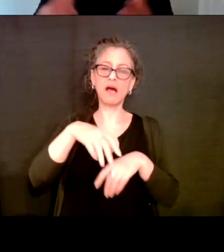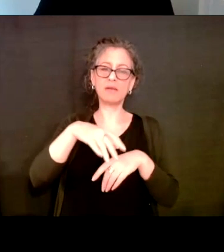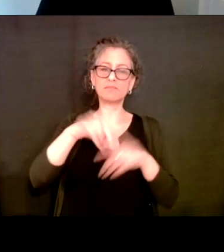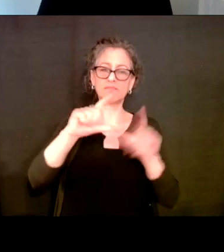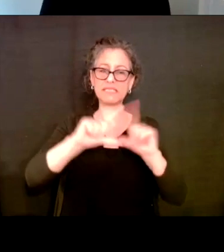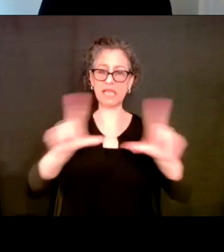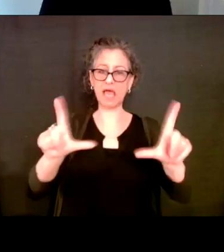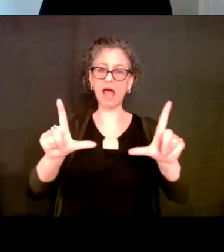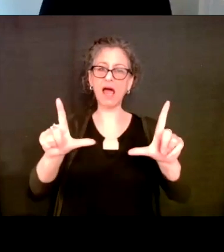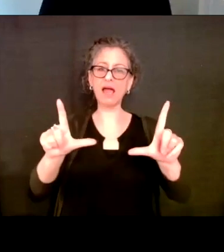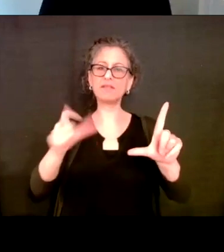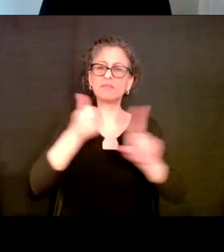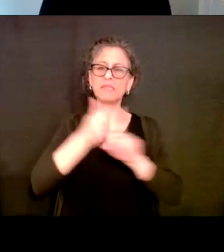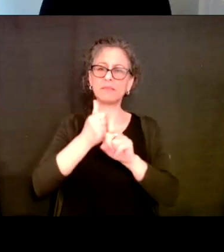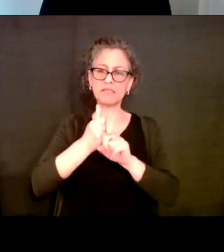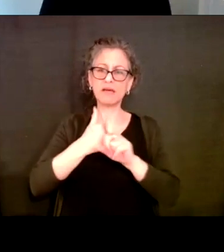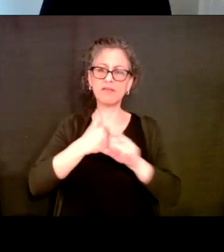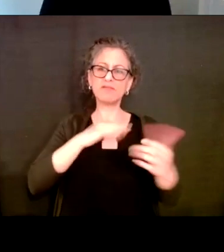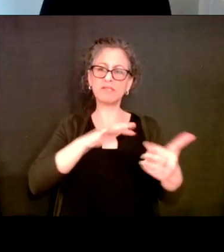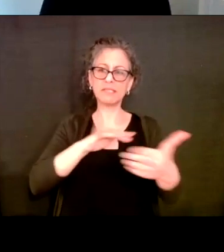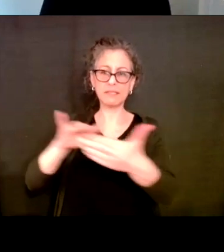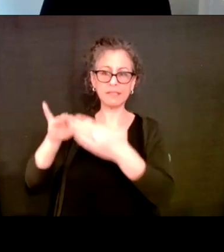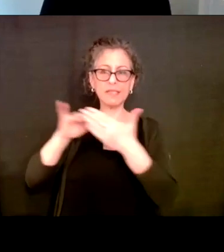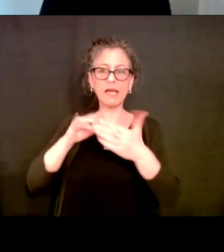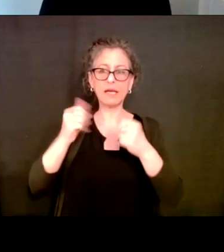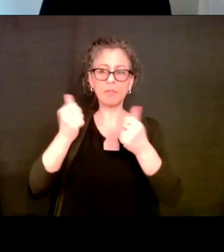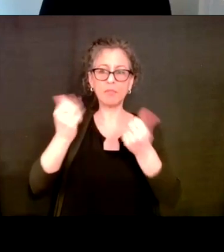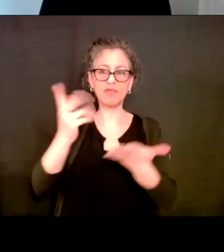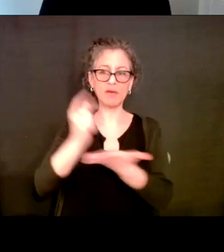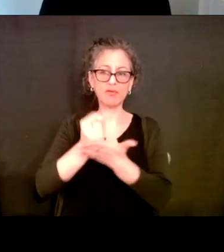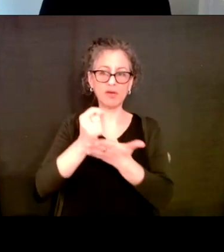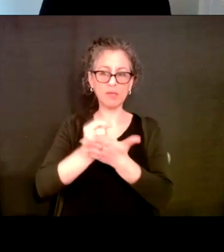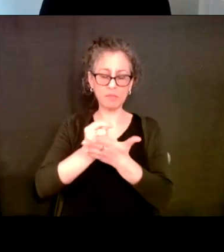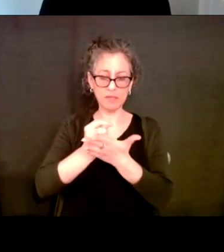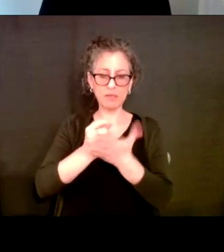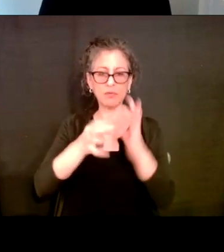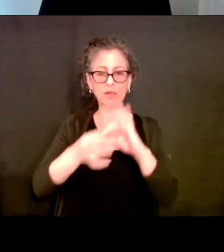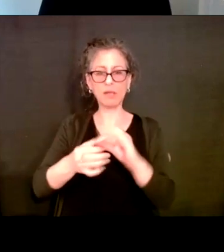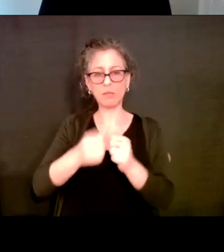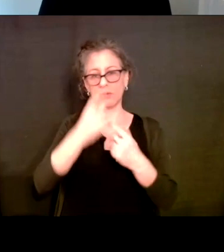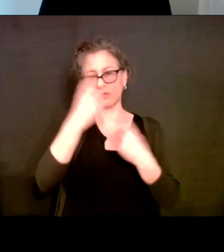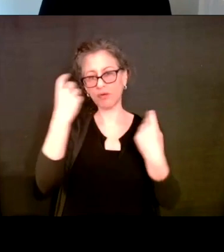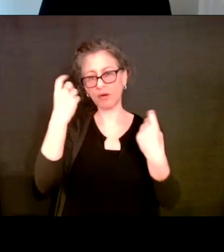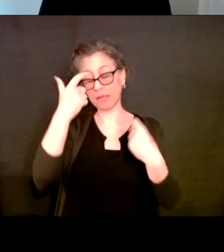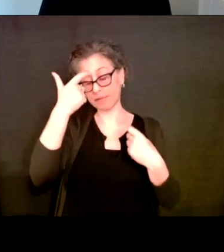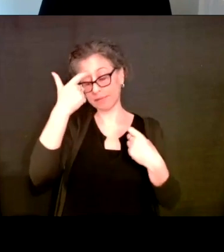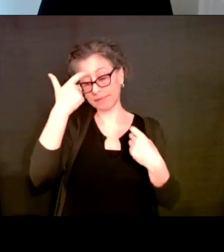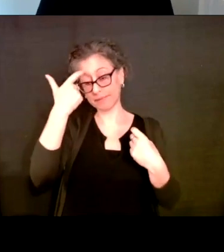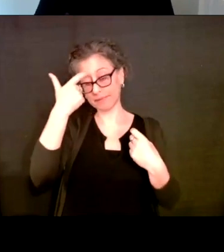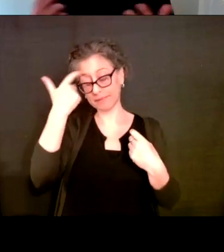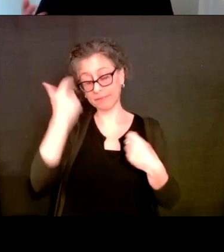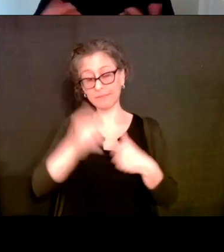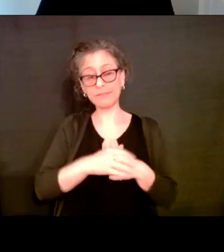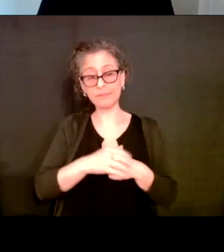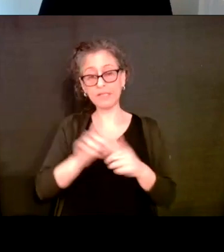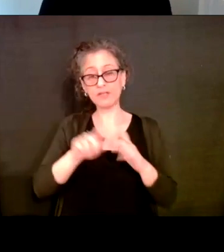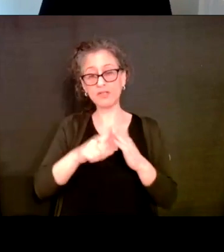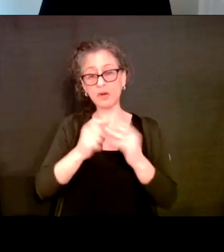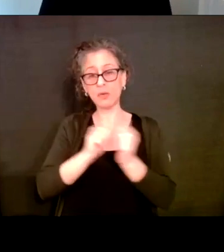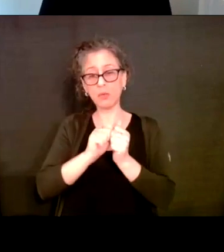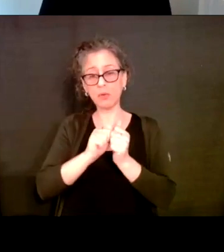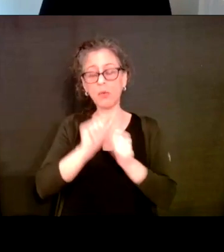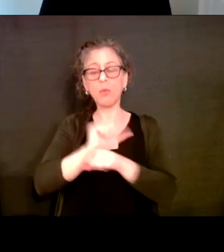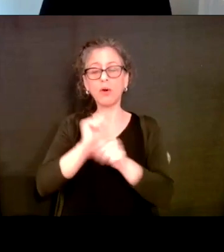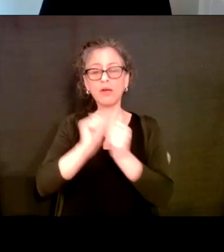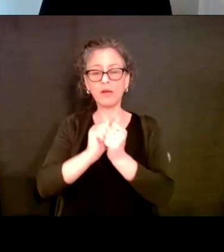history of studying and providing treatment around trauma, and began working with Vietnam